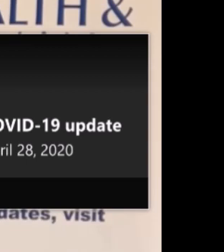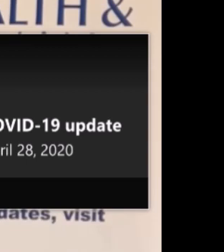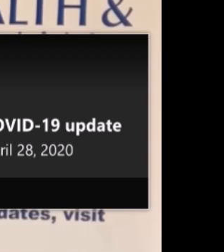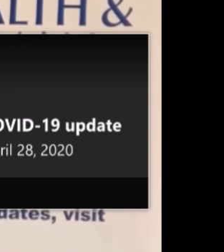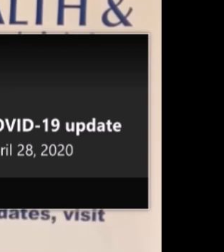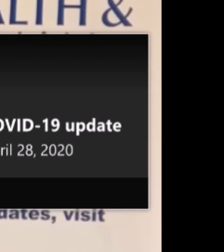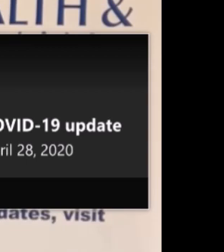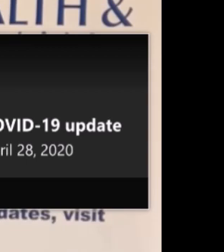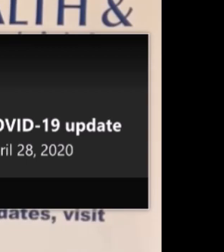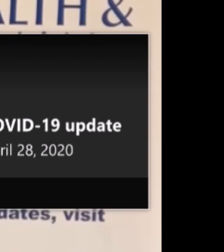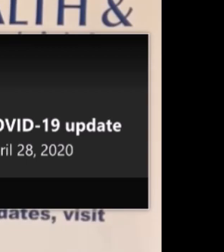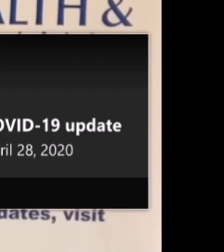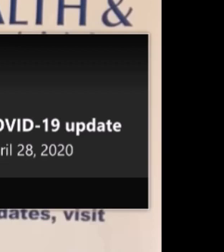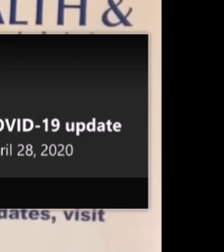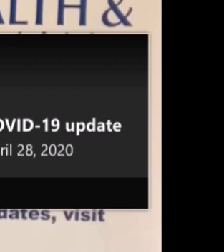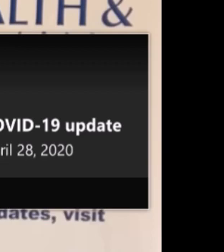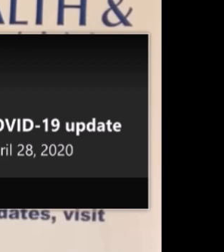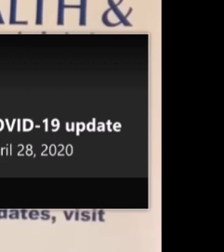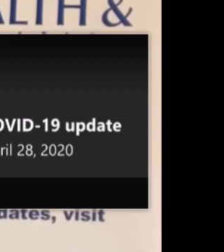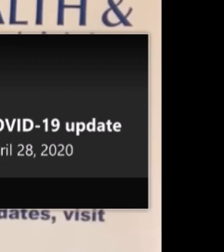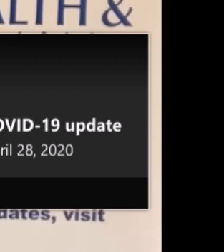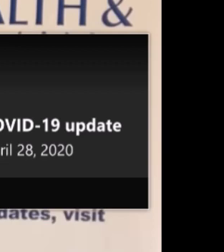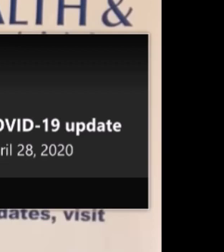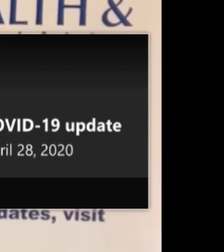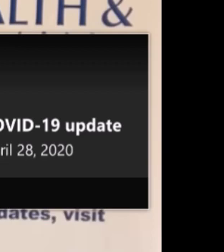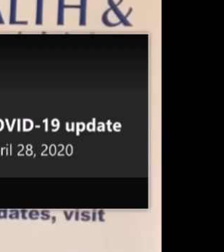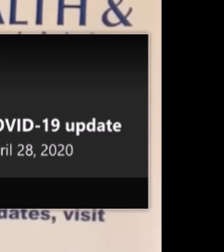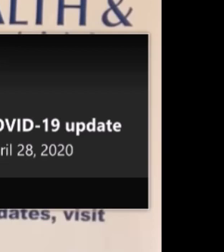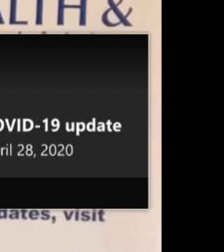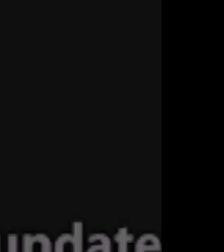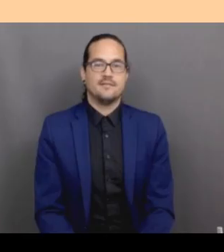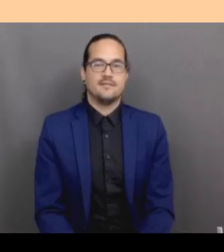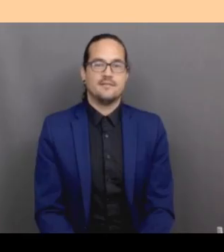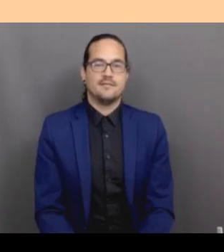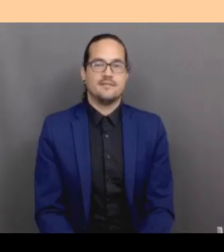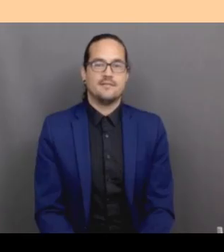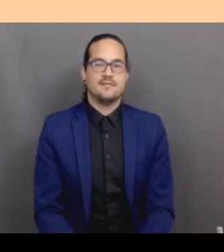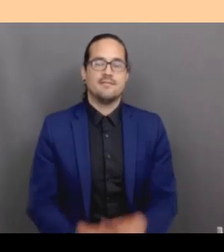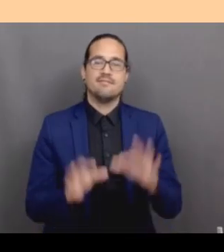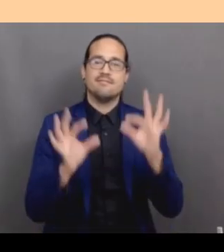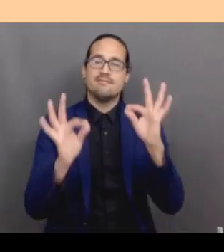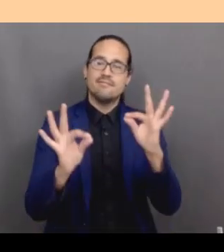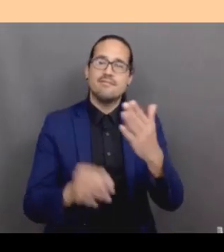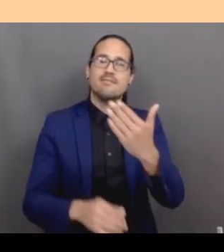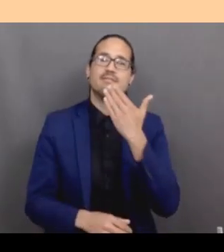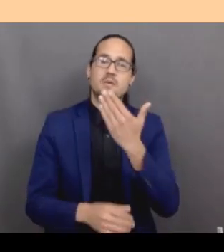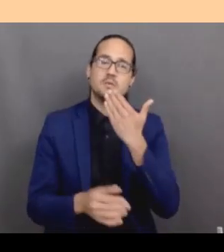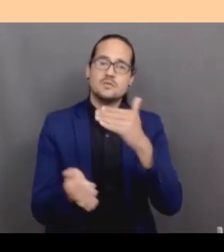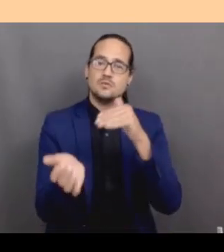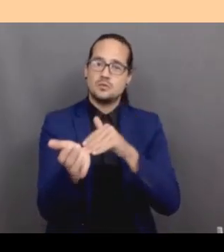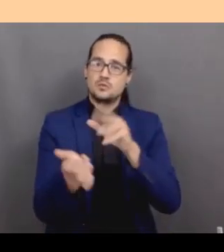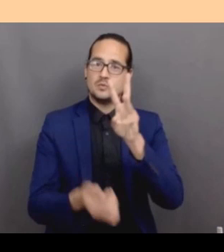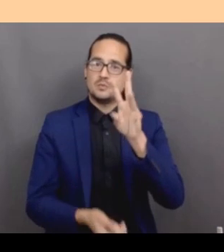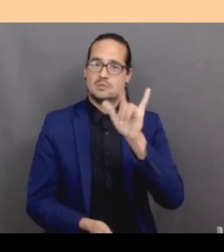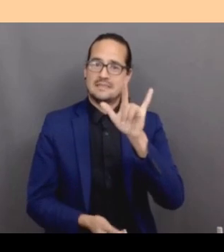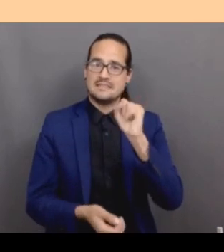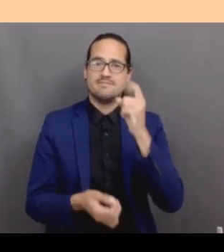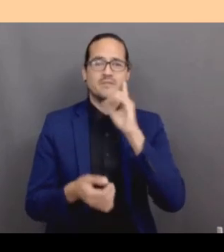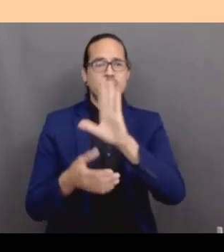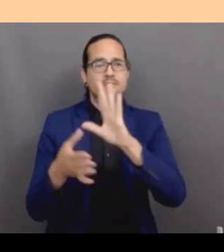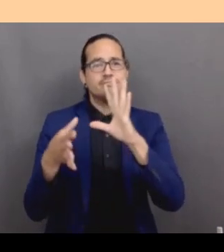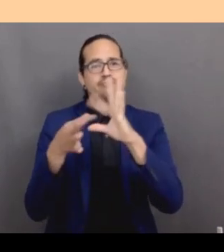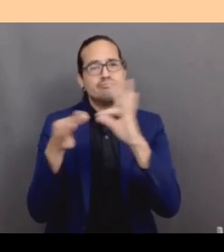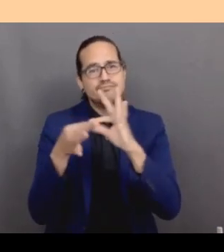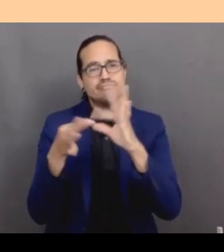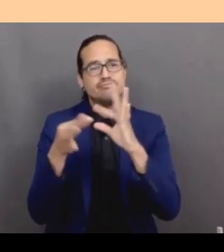your family, your neighbors, and our Marin community safe. Thank you, Dr. Matt, for that important update on the new